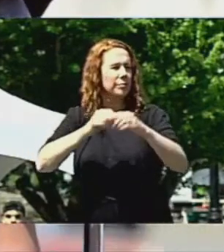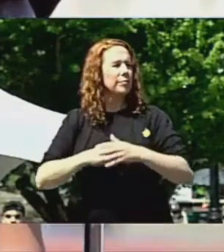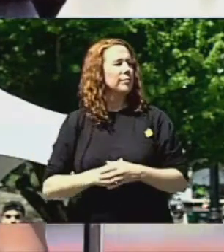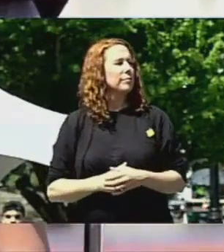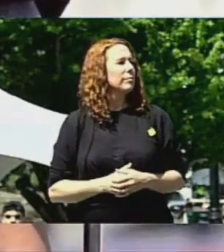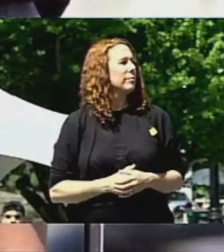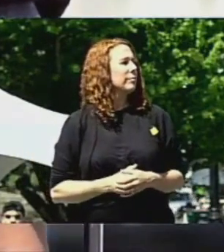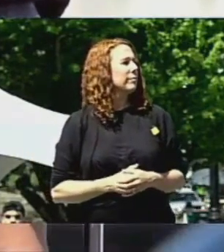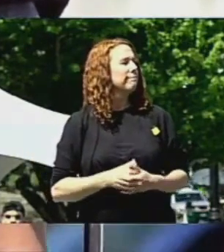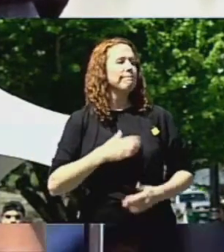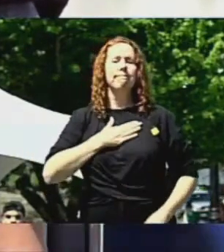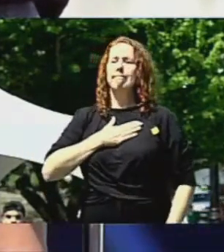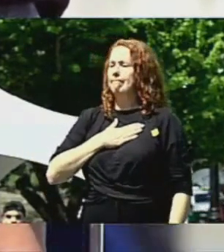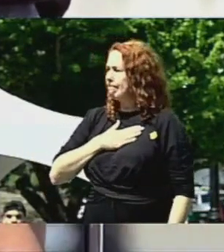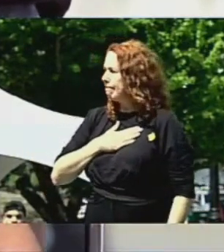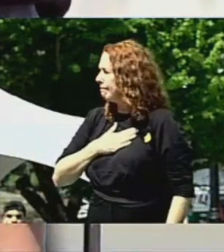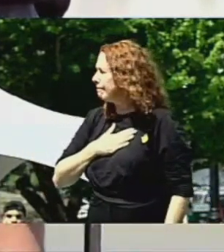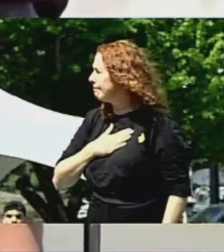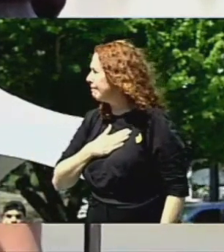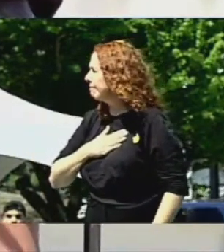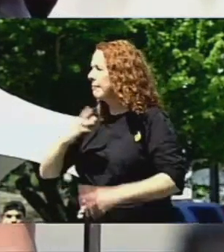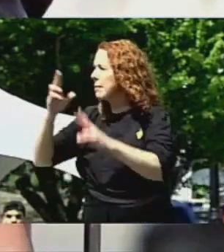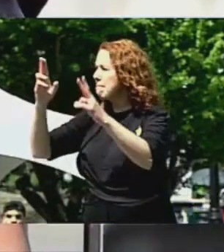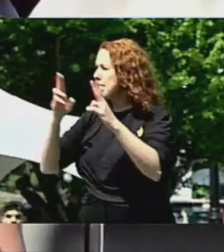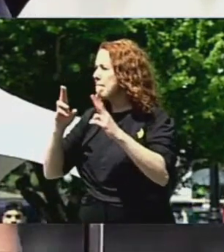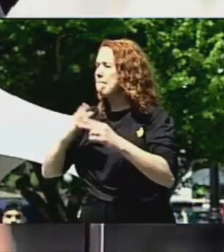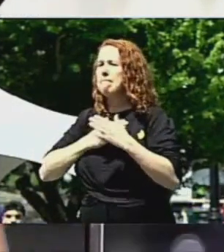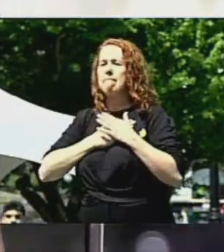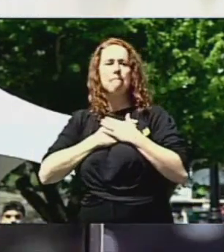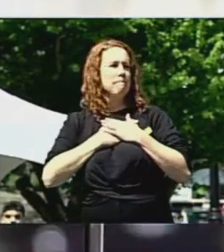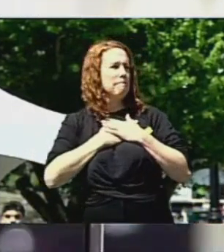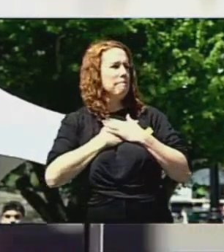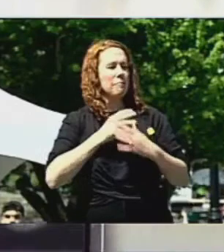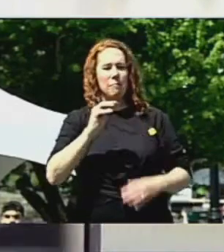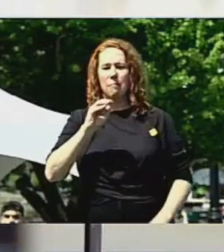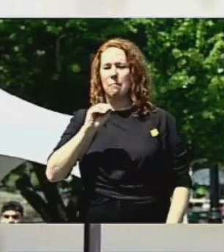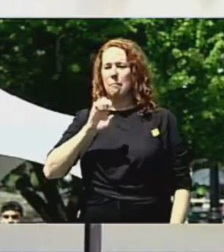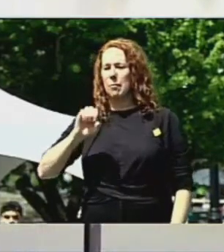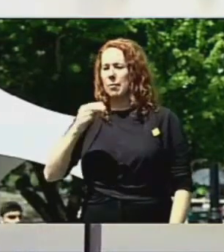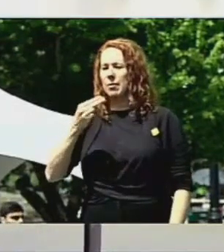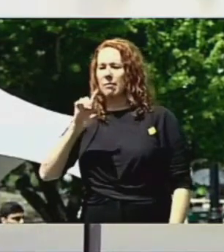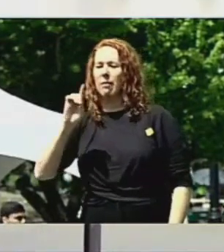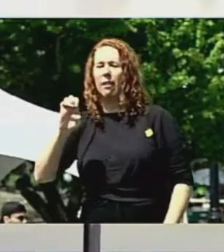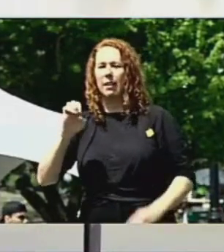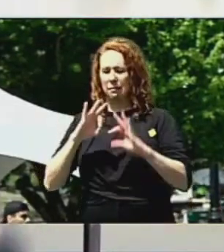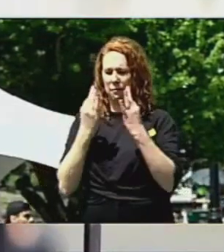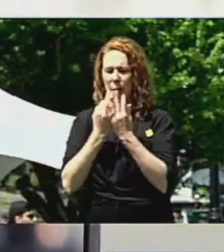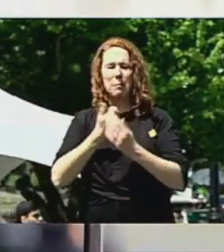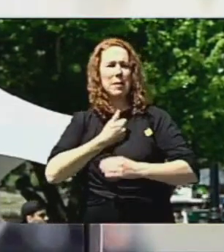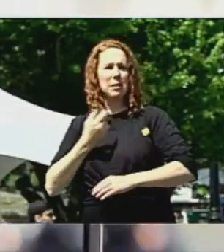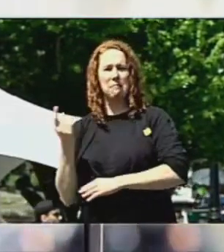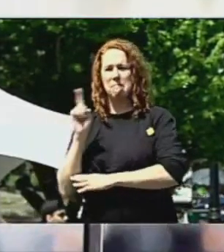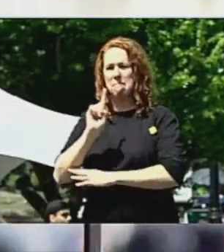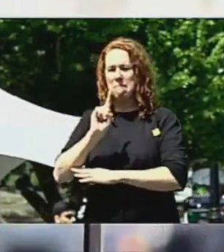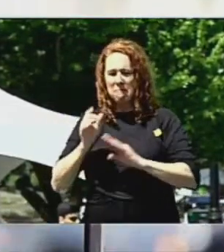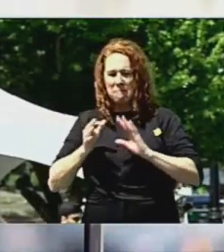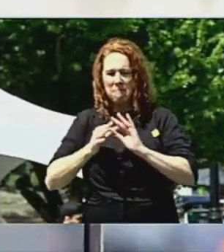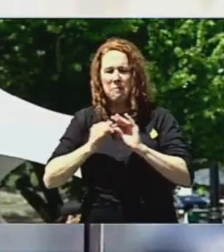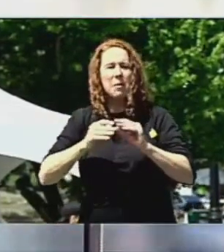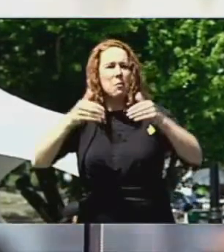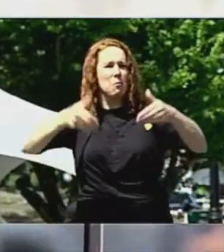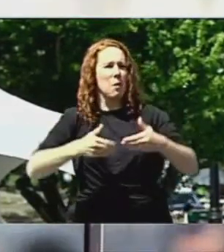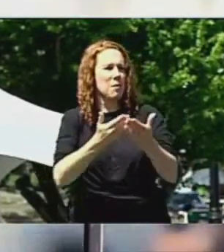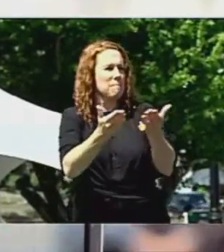I'm always so humbled to speak on behalf of my Moosehide family and to extend a welcome to each of you